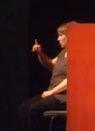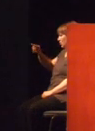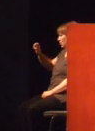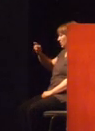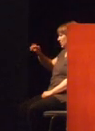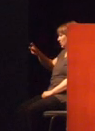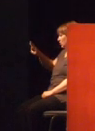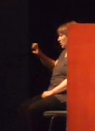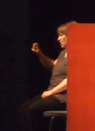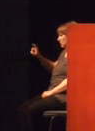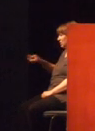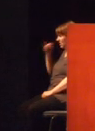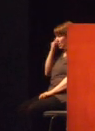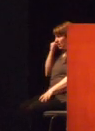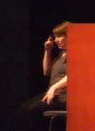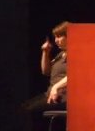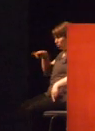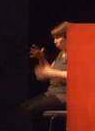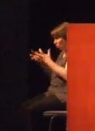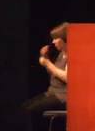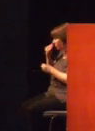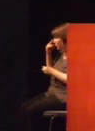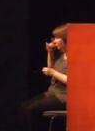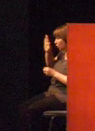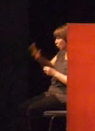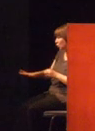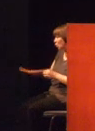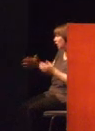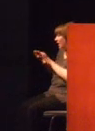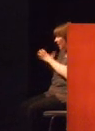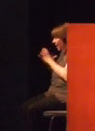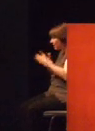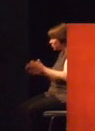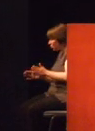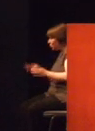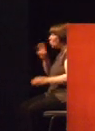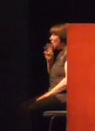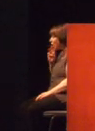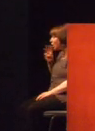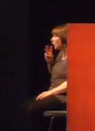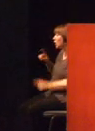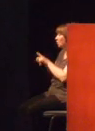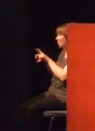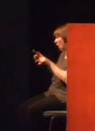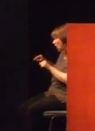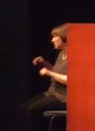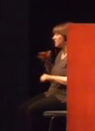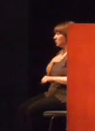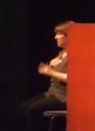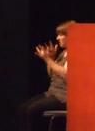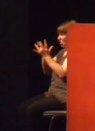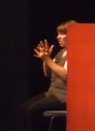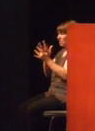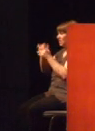want some food resources for your classroom or your cluster office, like granola bars, water, please contact him and he'll